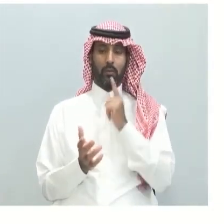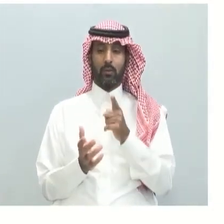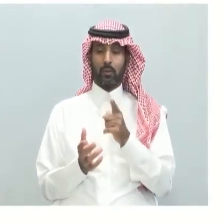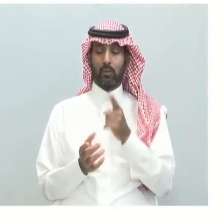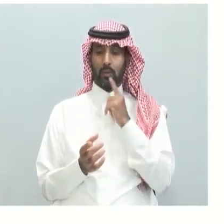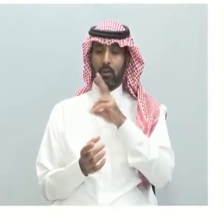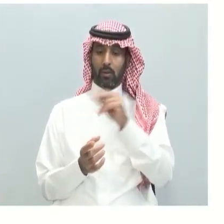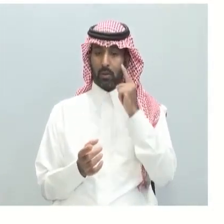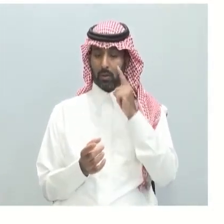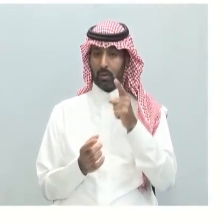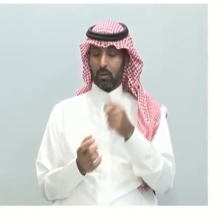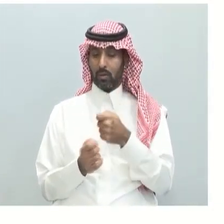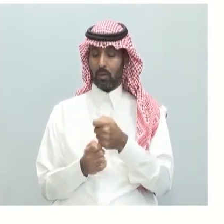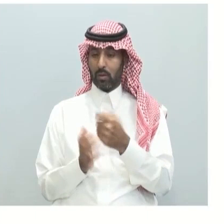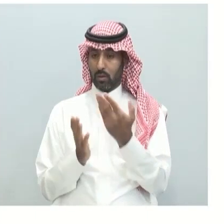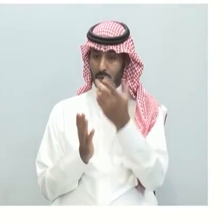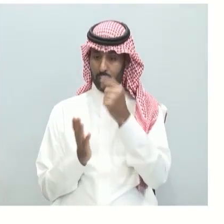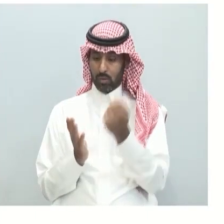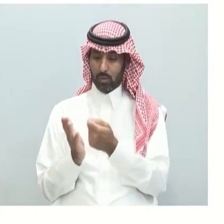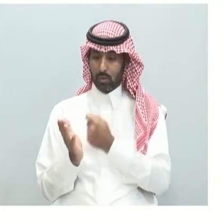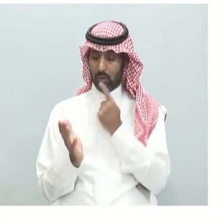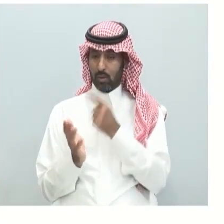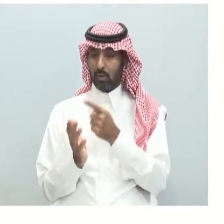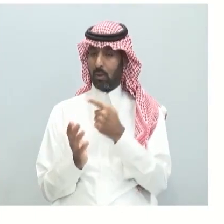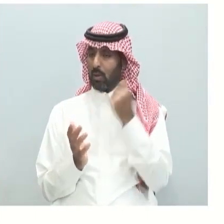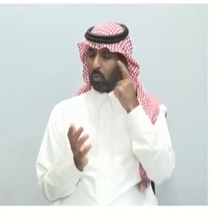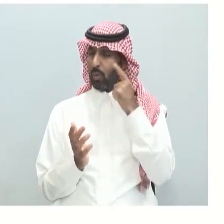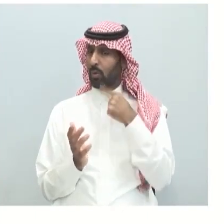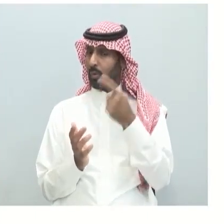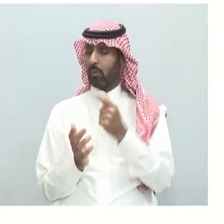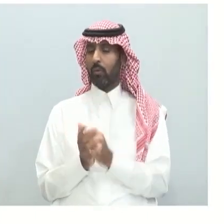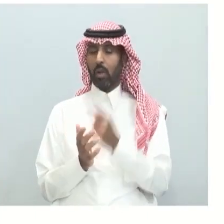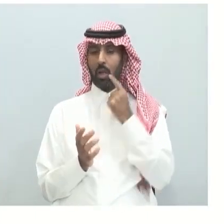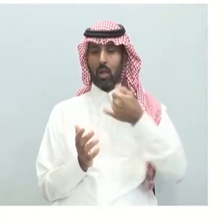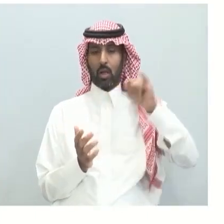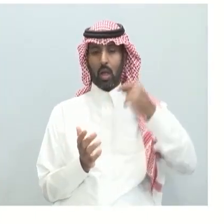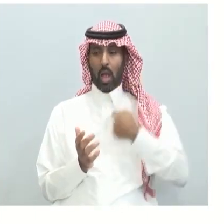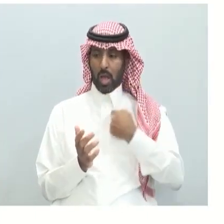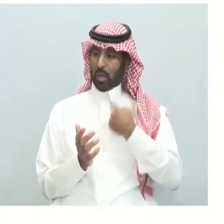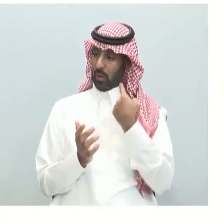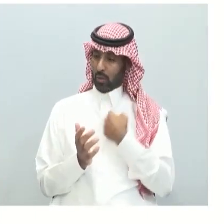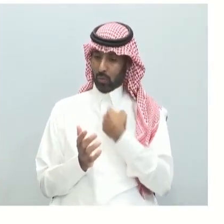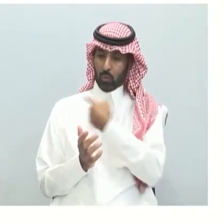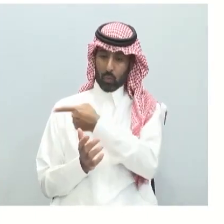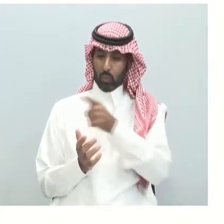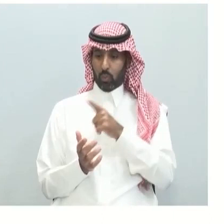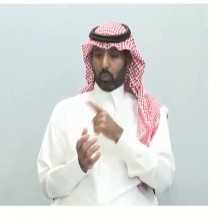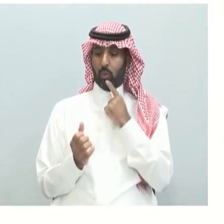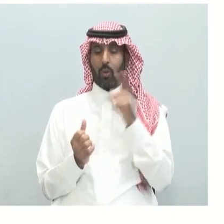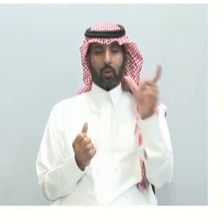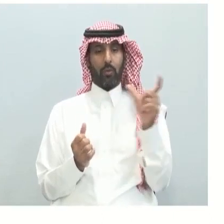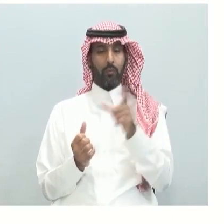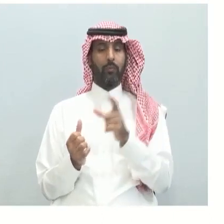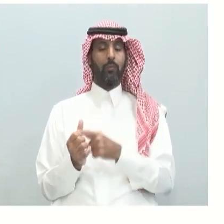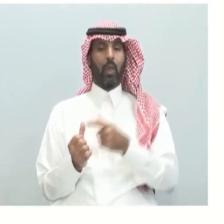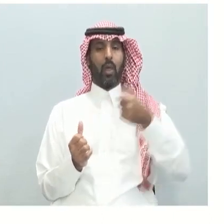the scene and gives the writer's view. Paragraph one uses I and we, use these pronouns. And